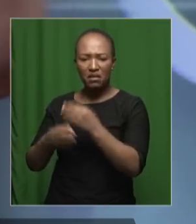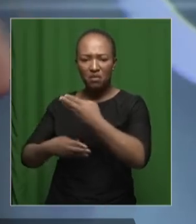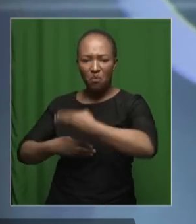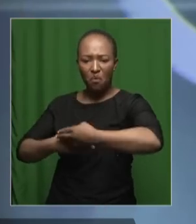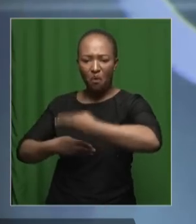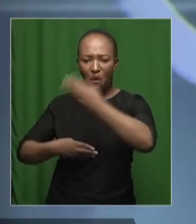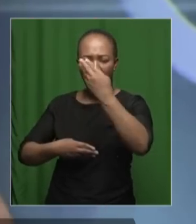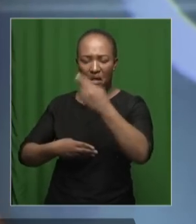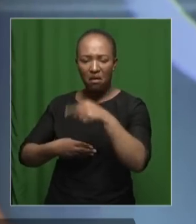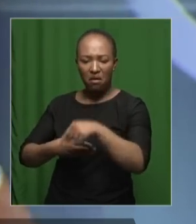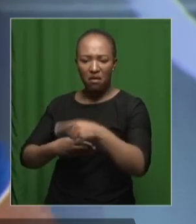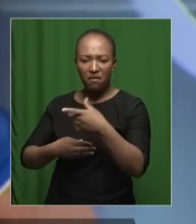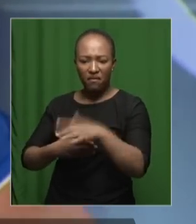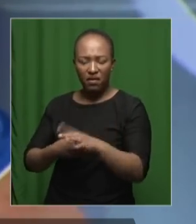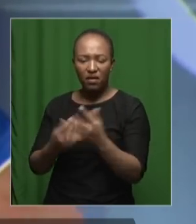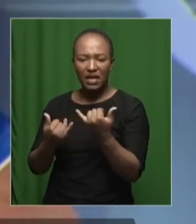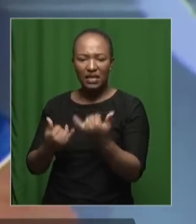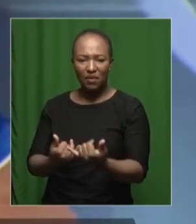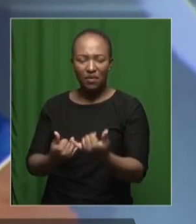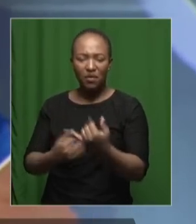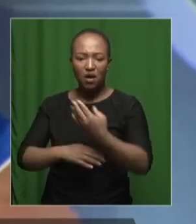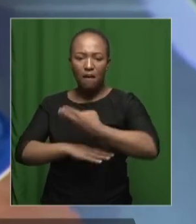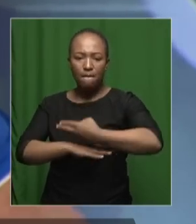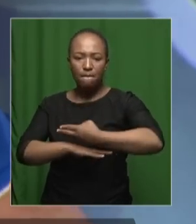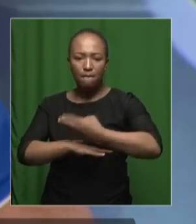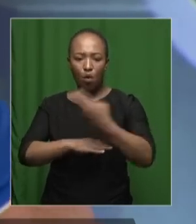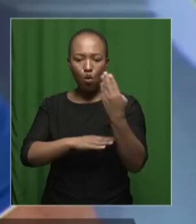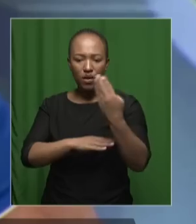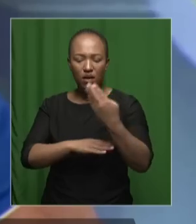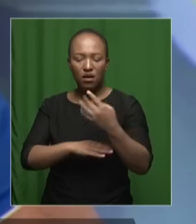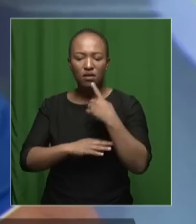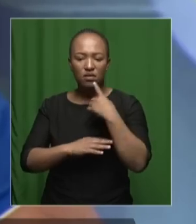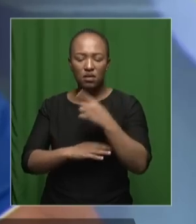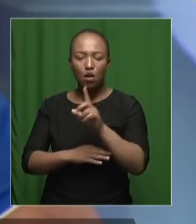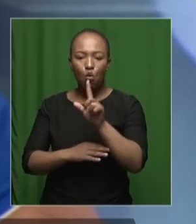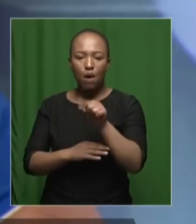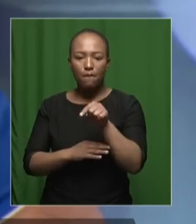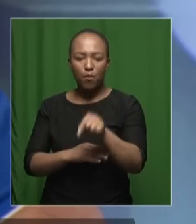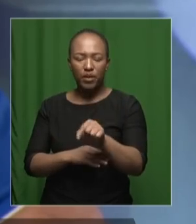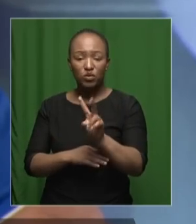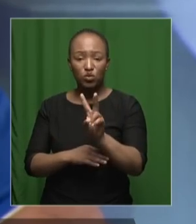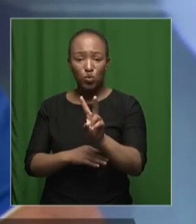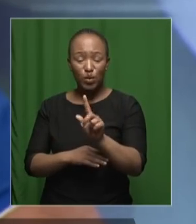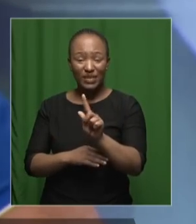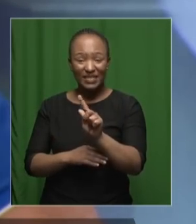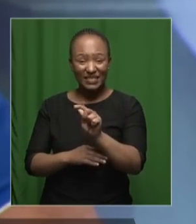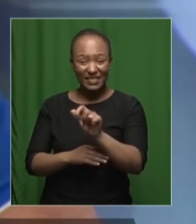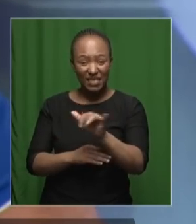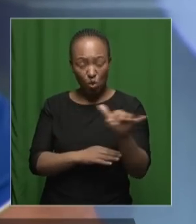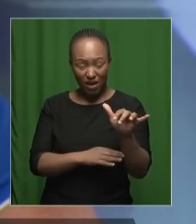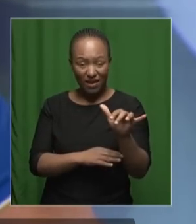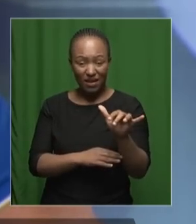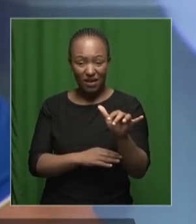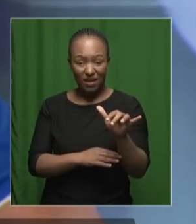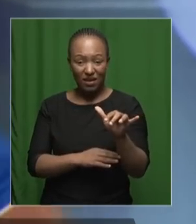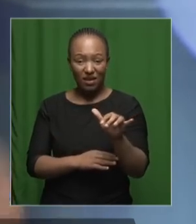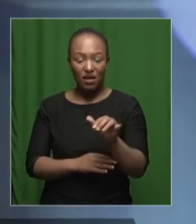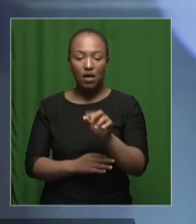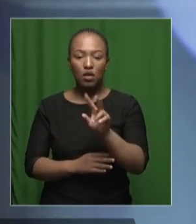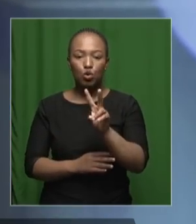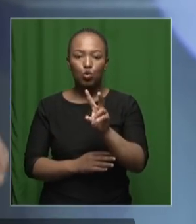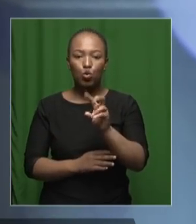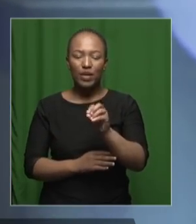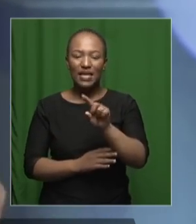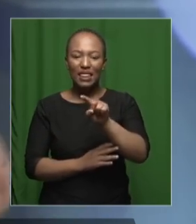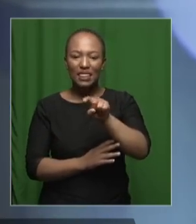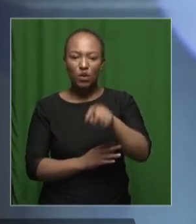the 4,800 kilometers of the border will cost about 1.2 trillion rand. That'll be about 20,000 rand for